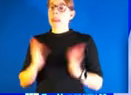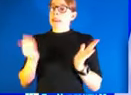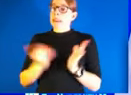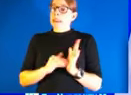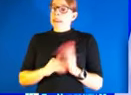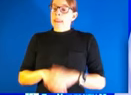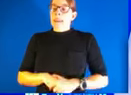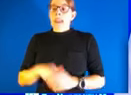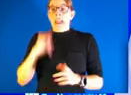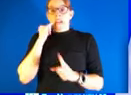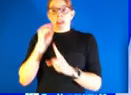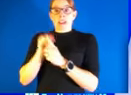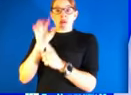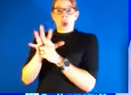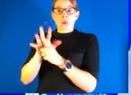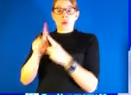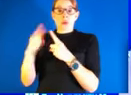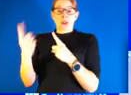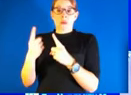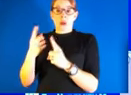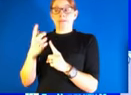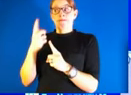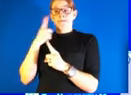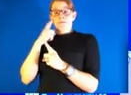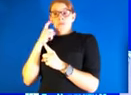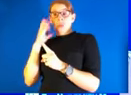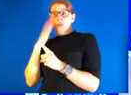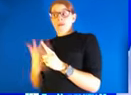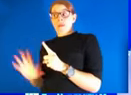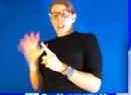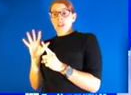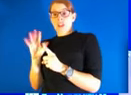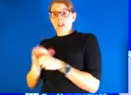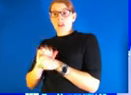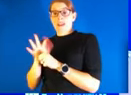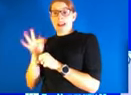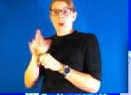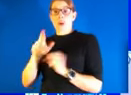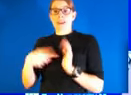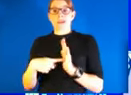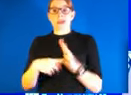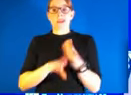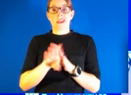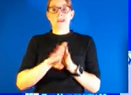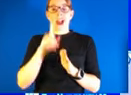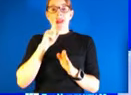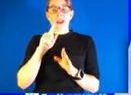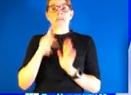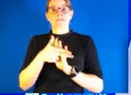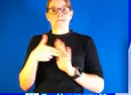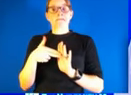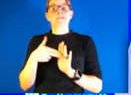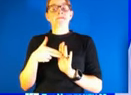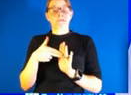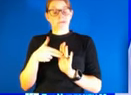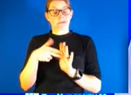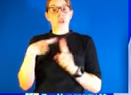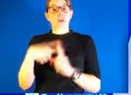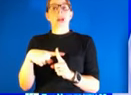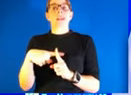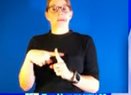been exposed to somebody who you know has COVID-19 or you are symptomatic, I think you actually should treat that out of an abundance of caution as a